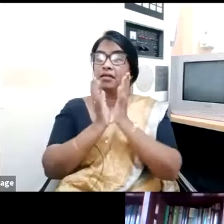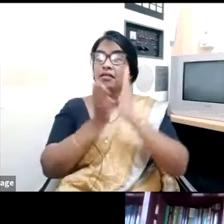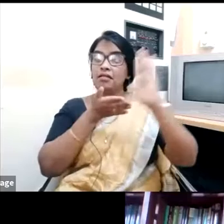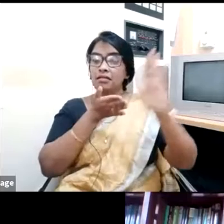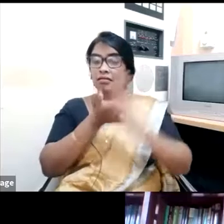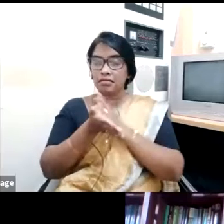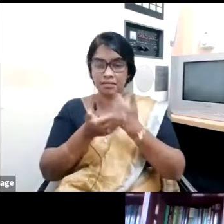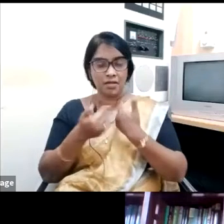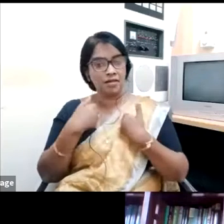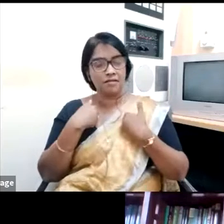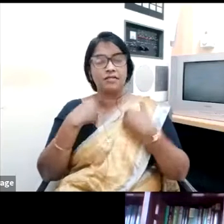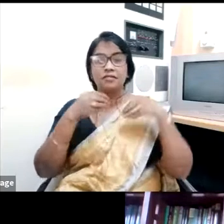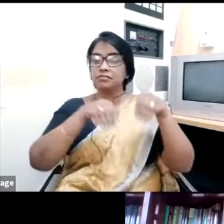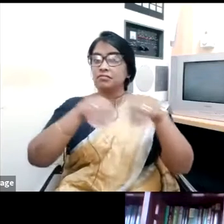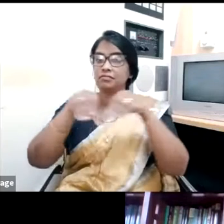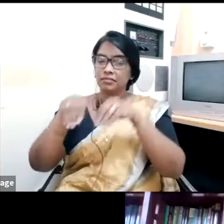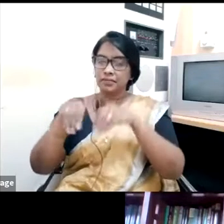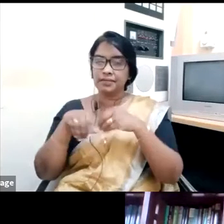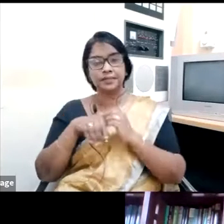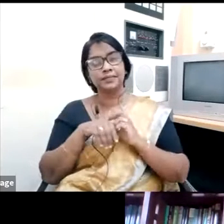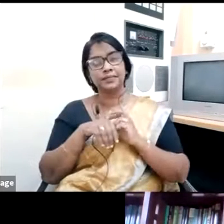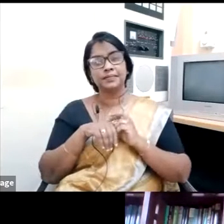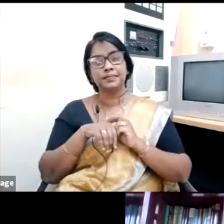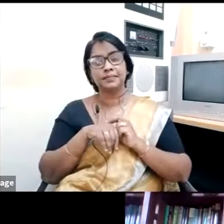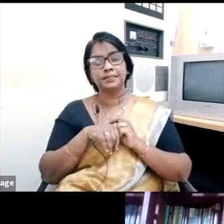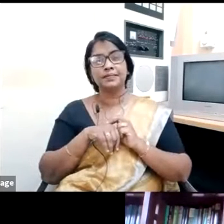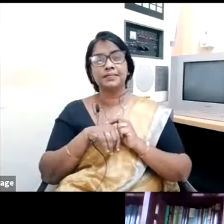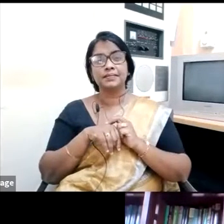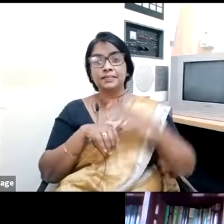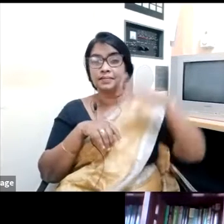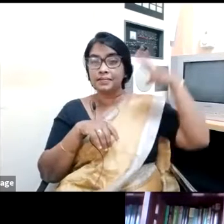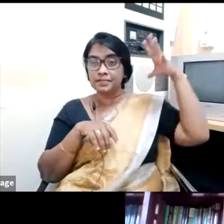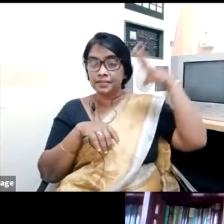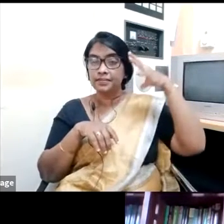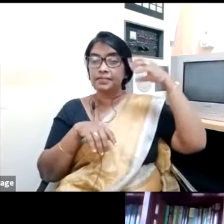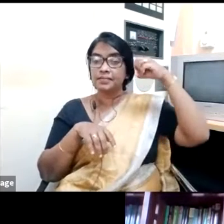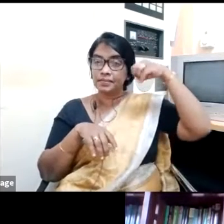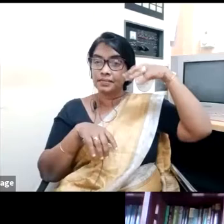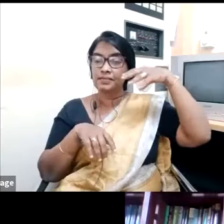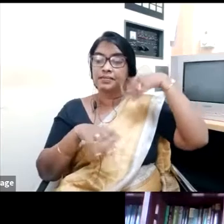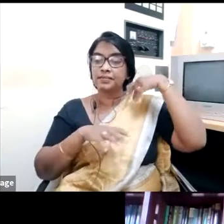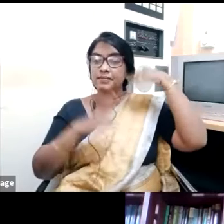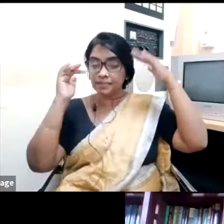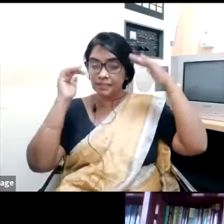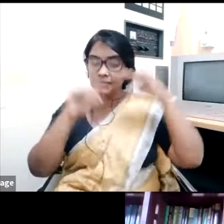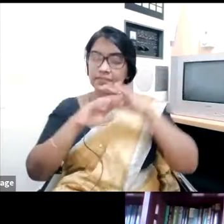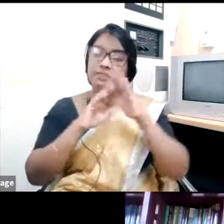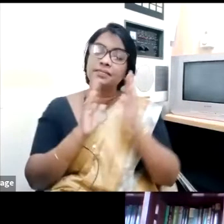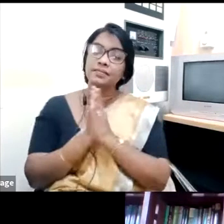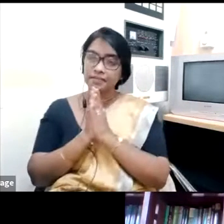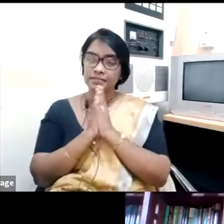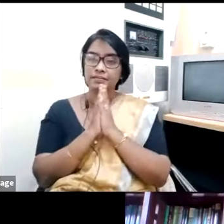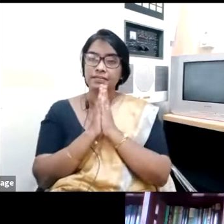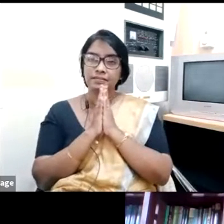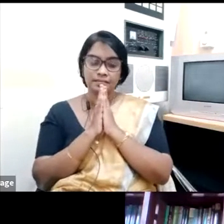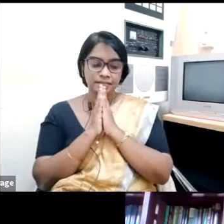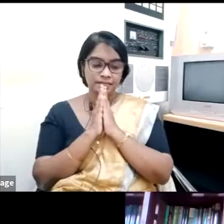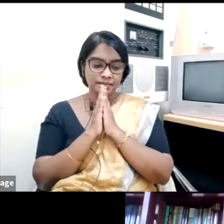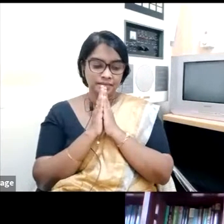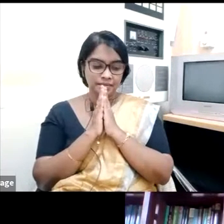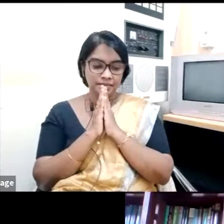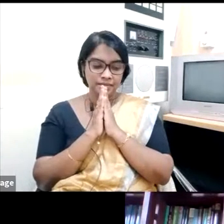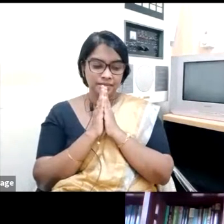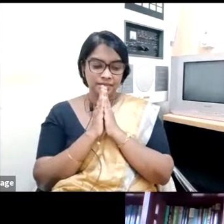thermal energy by cultivating 166 hectares of various type of